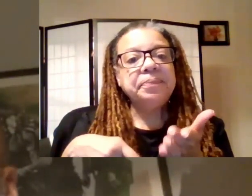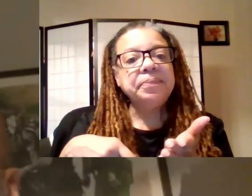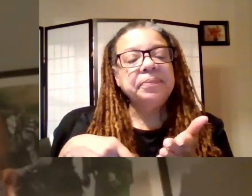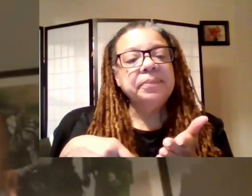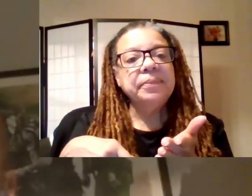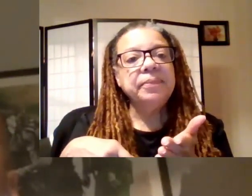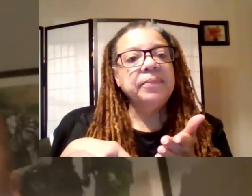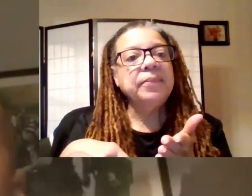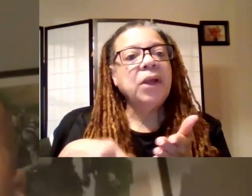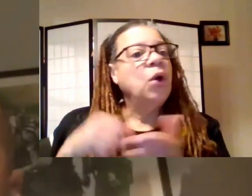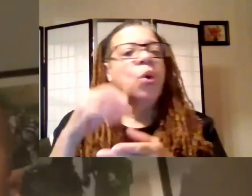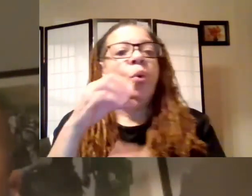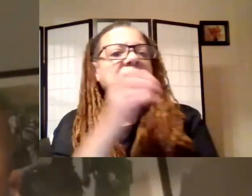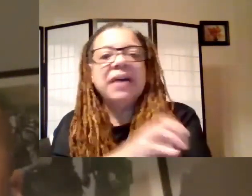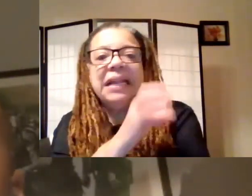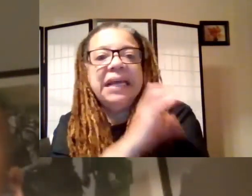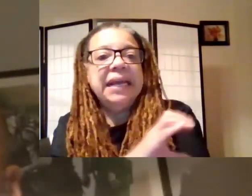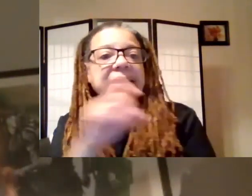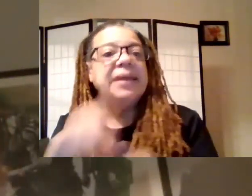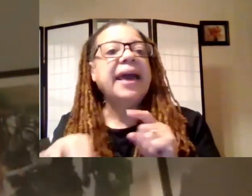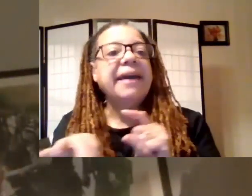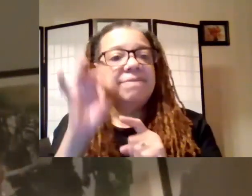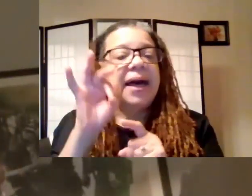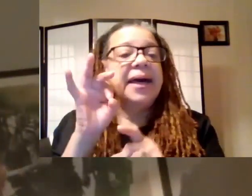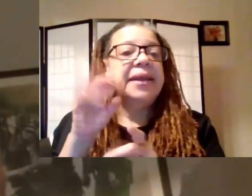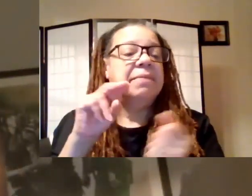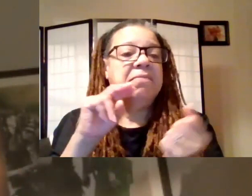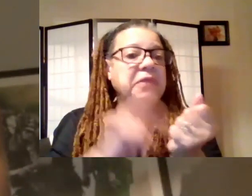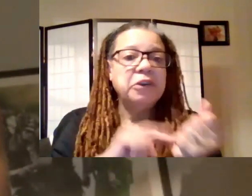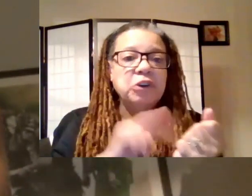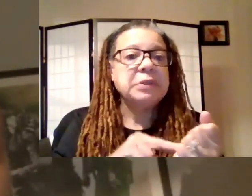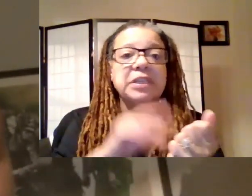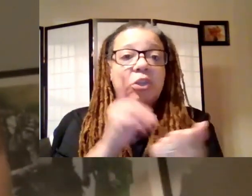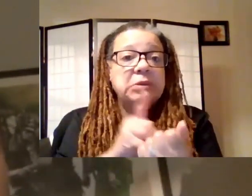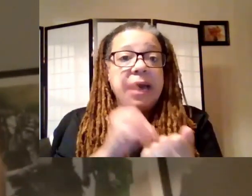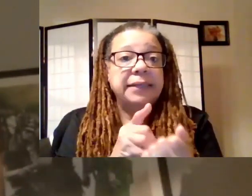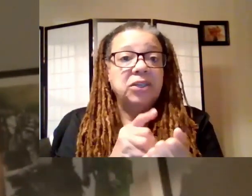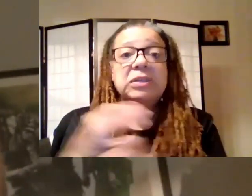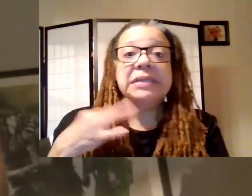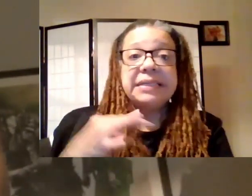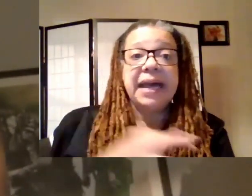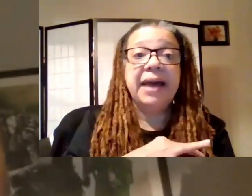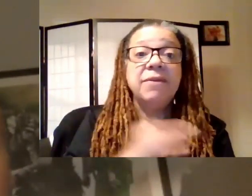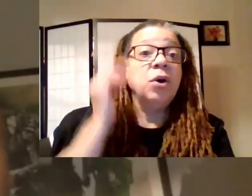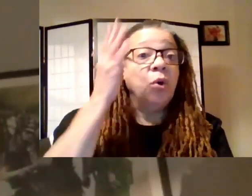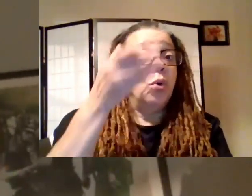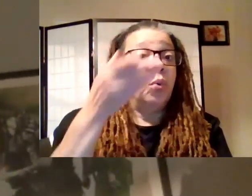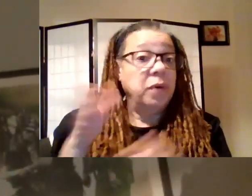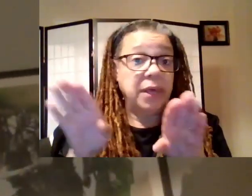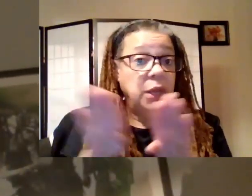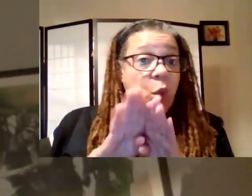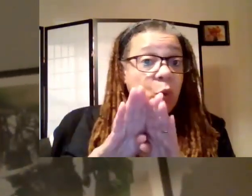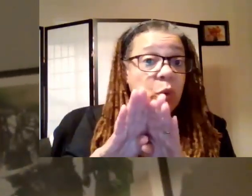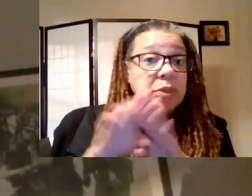if a clinic can't find the nurses or doctors to staff? Will they have to close, or what happens to them in